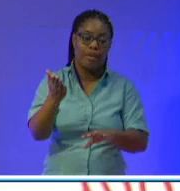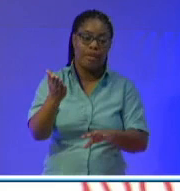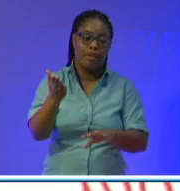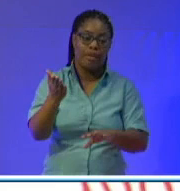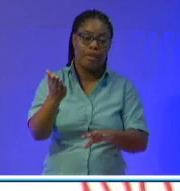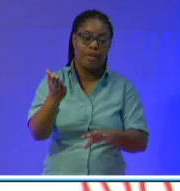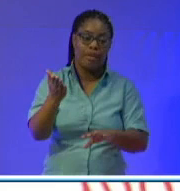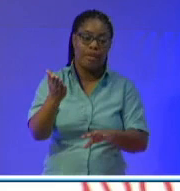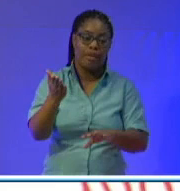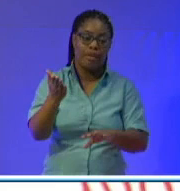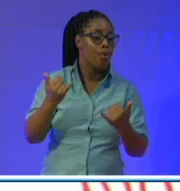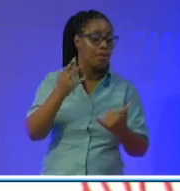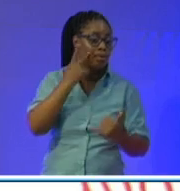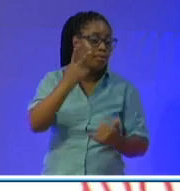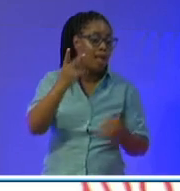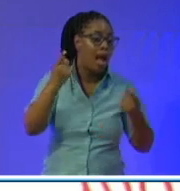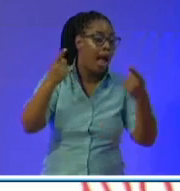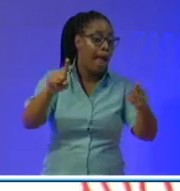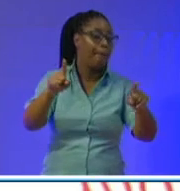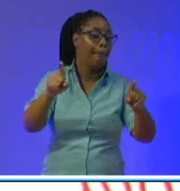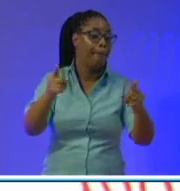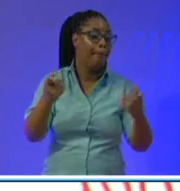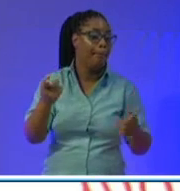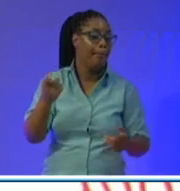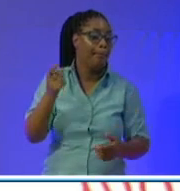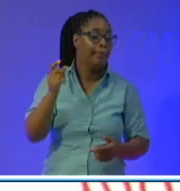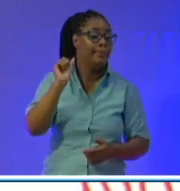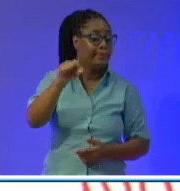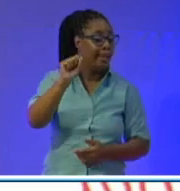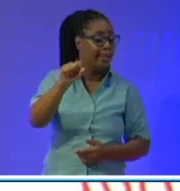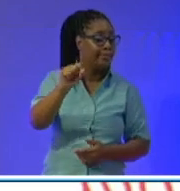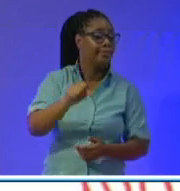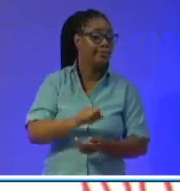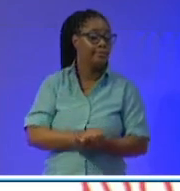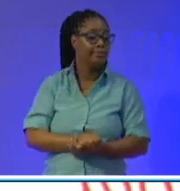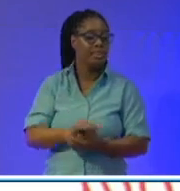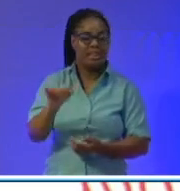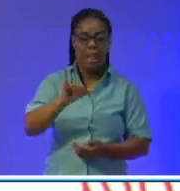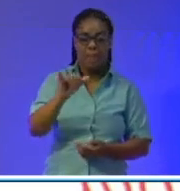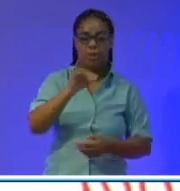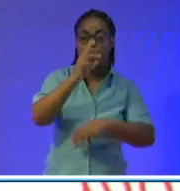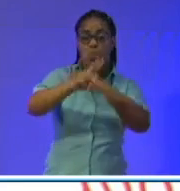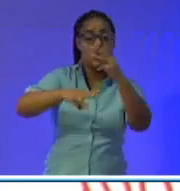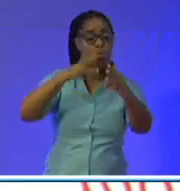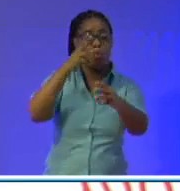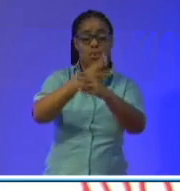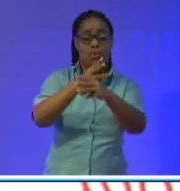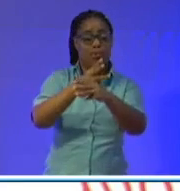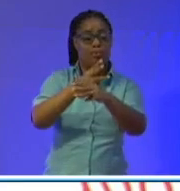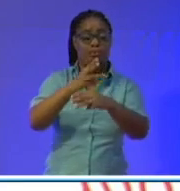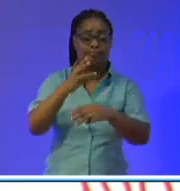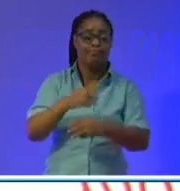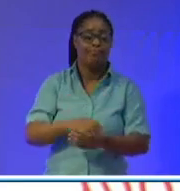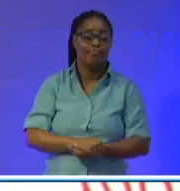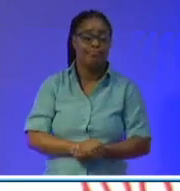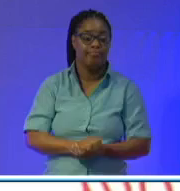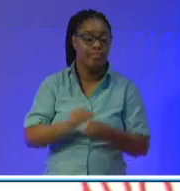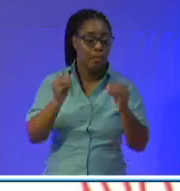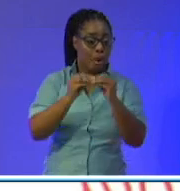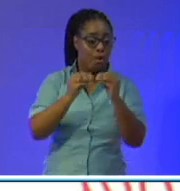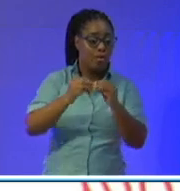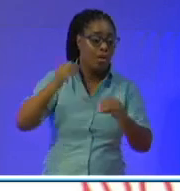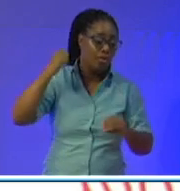they're very similar to what we saw, what we are seeing worldwide and reported, a higher incidence of high blood pressure in